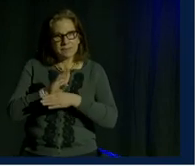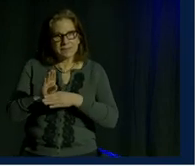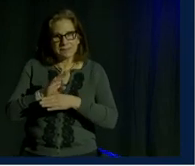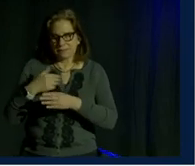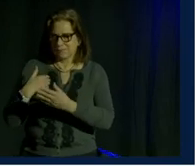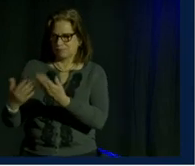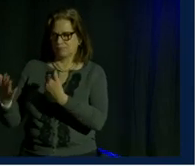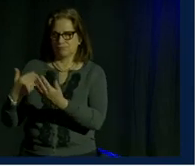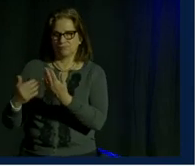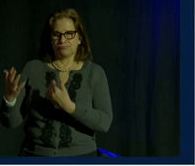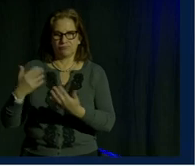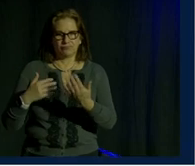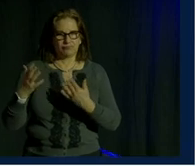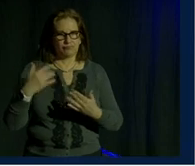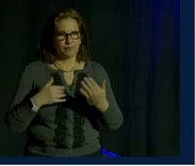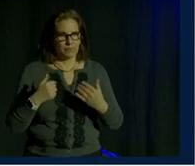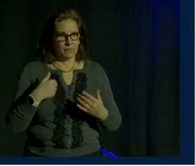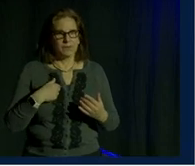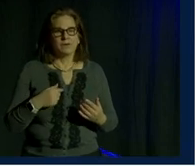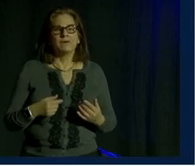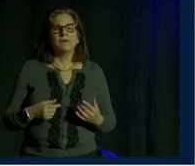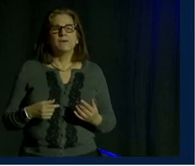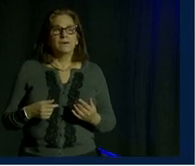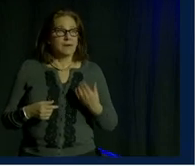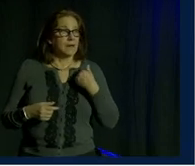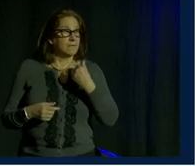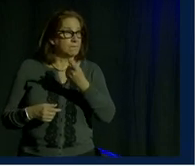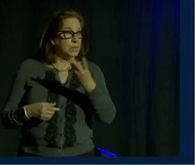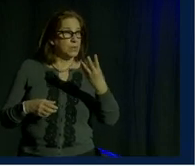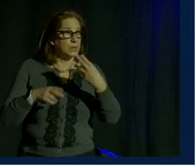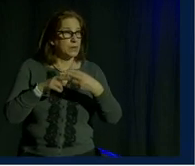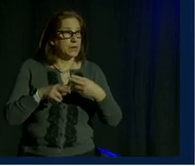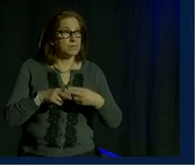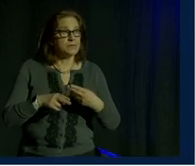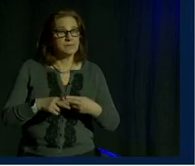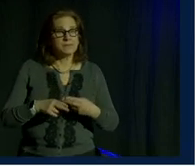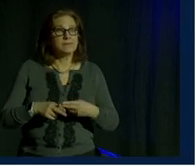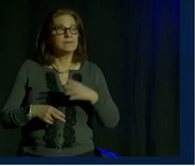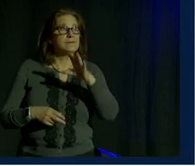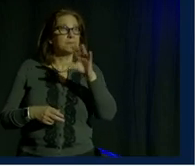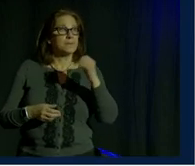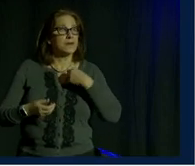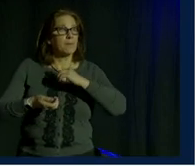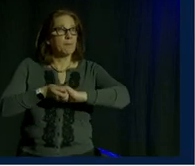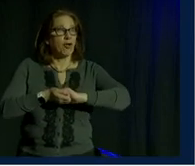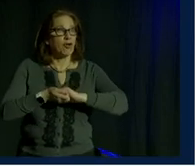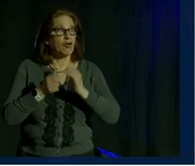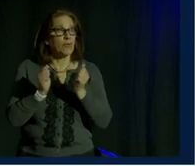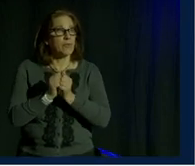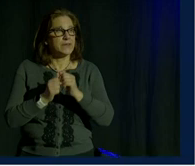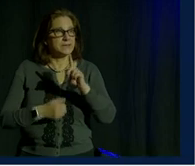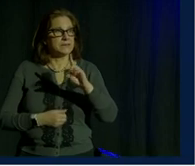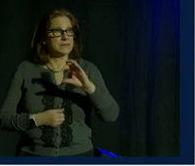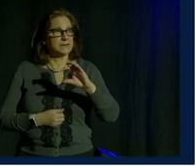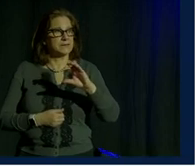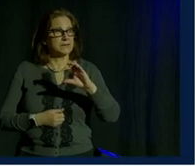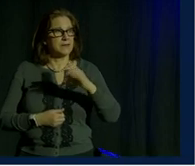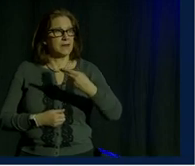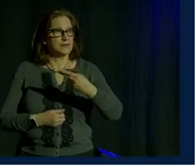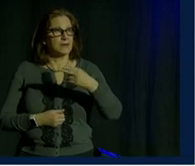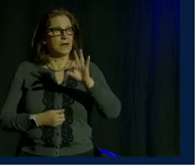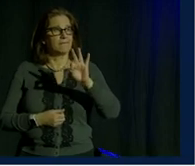Estate Partners Firm, Neighborhood Development in partnership with Enterprise, the Enterprise